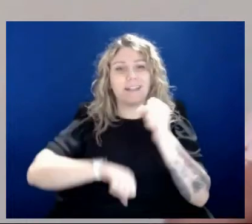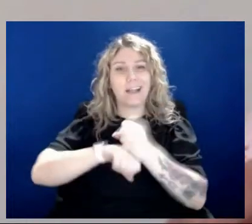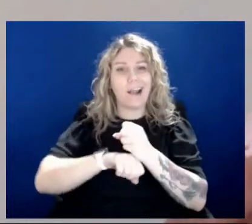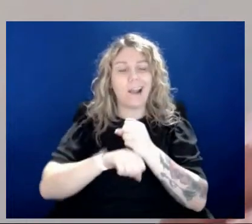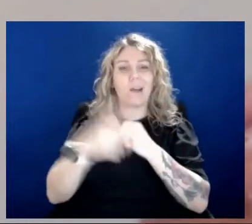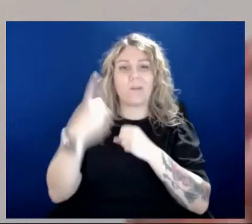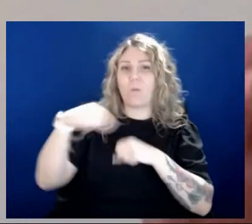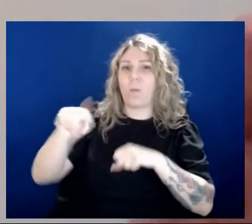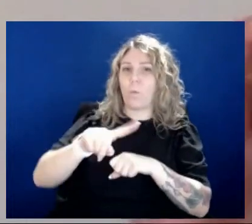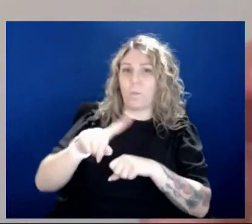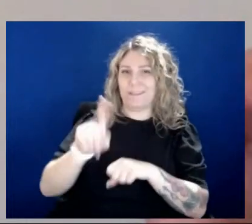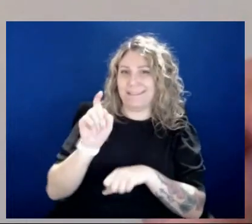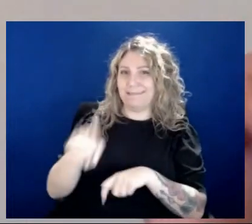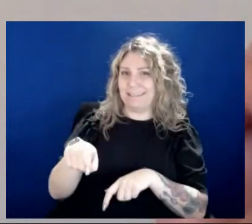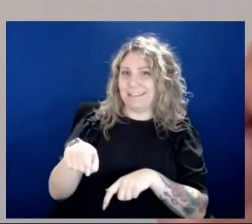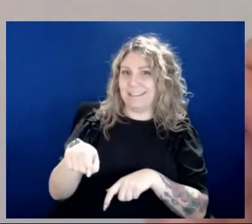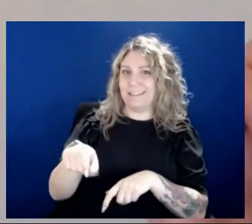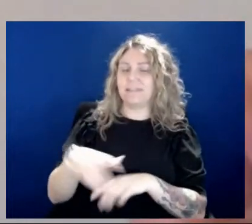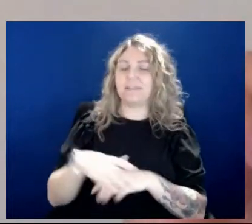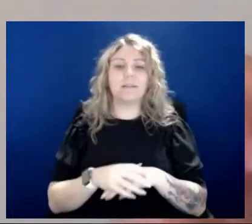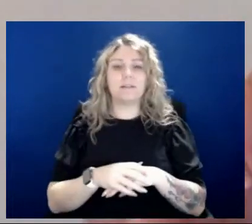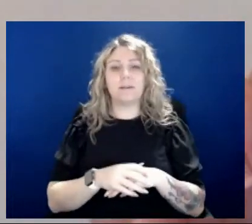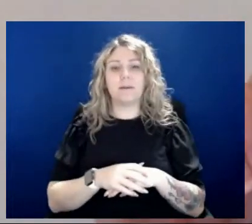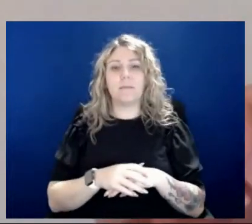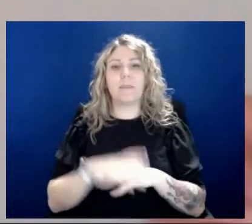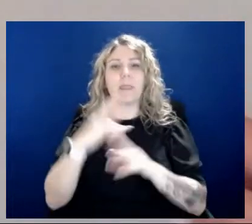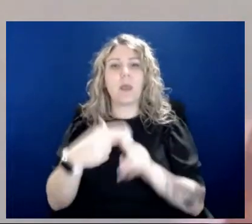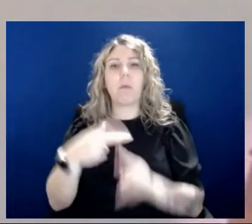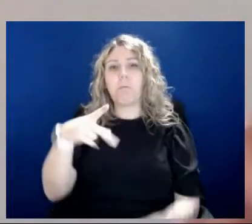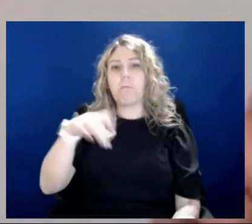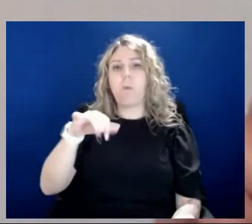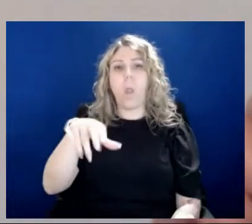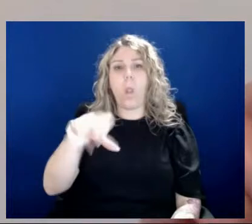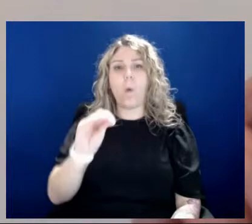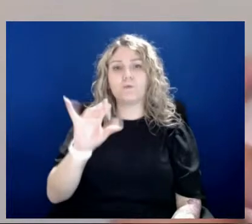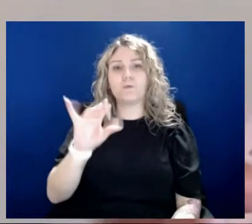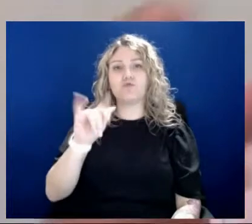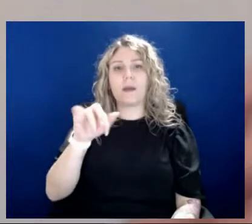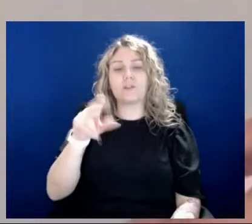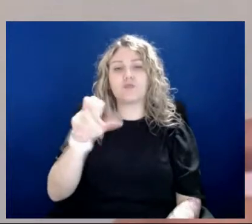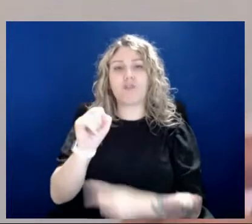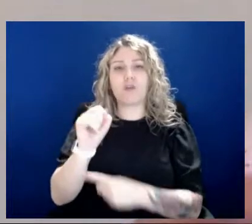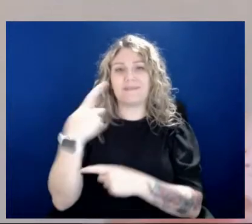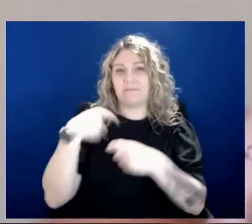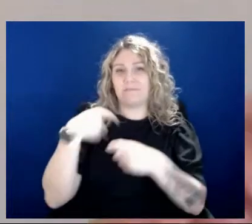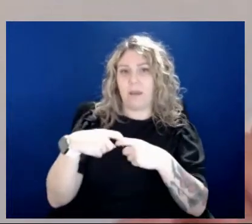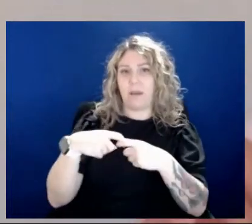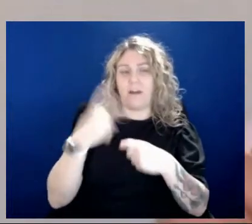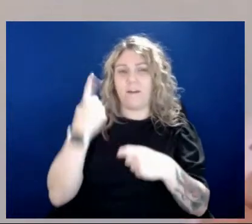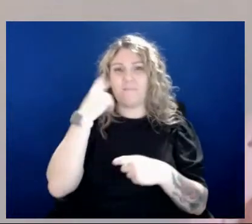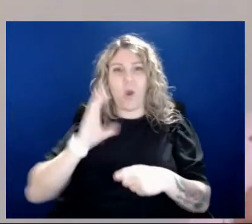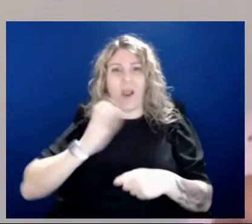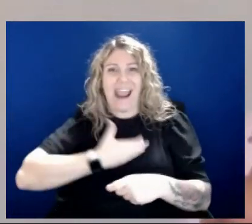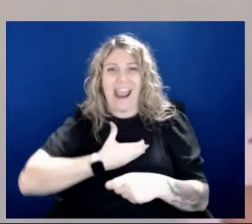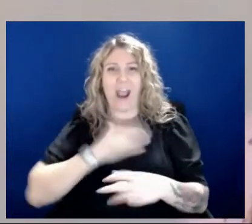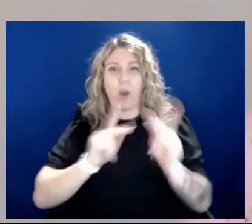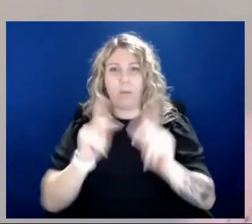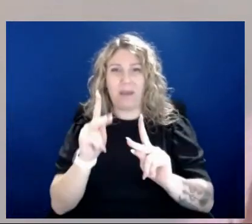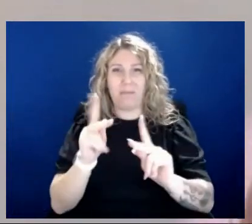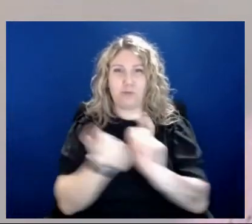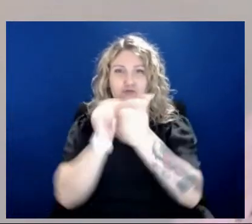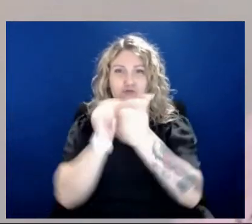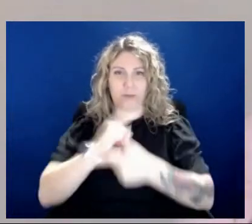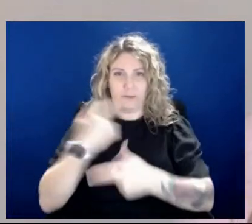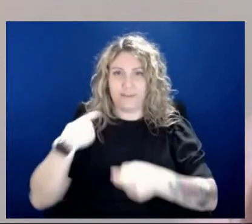we were hearing. It was called Por los Nuestros, that means for our people in Spanish. And we